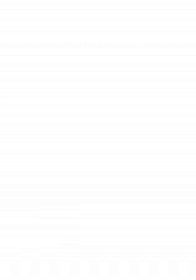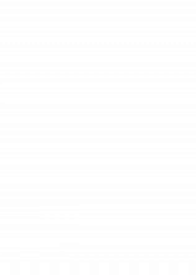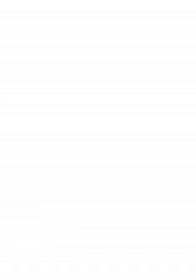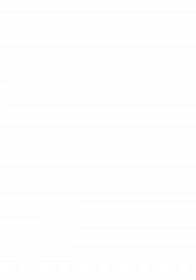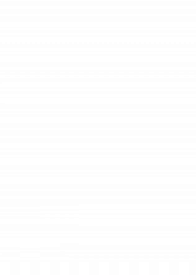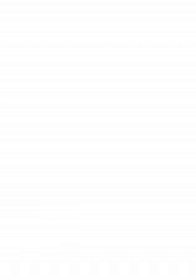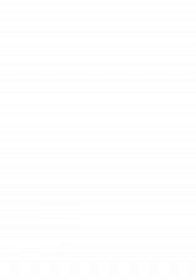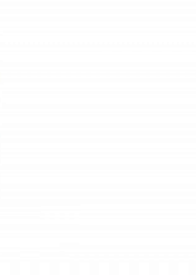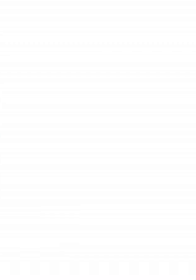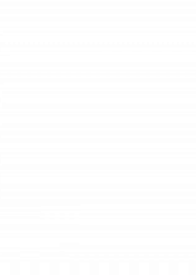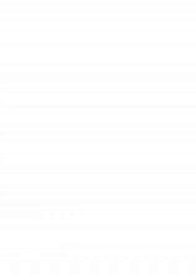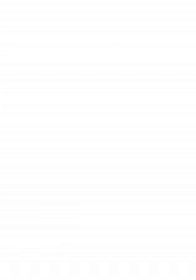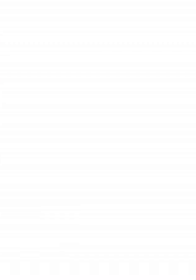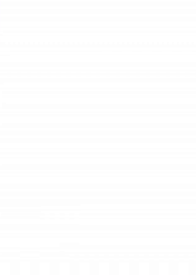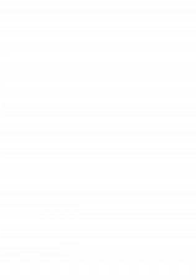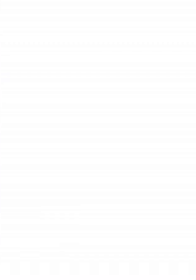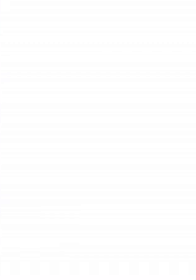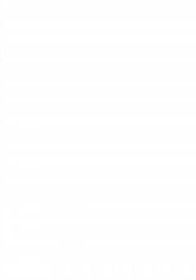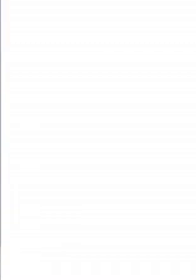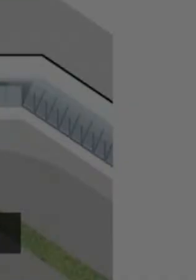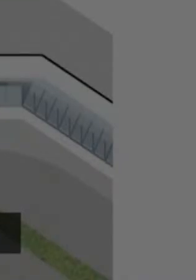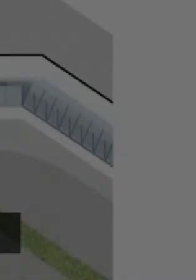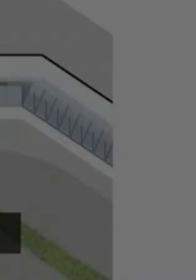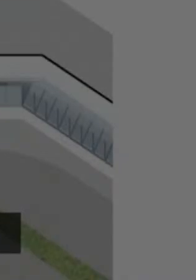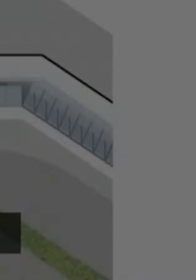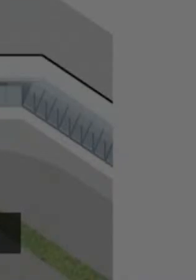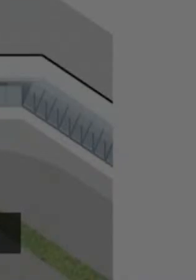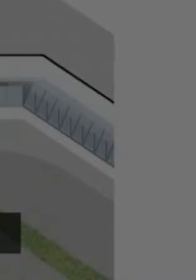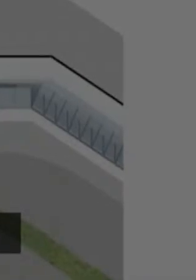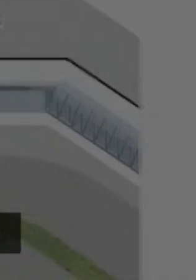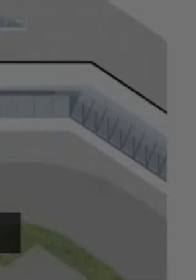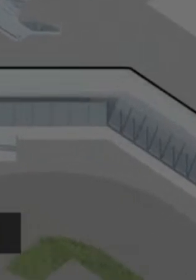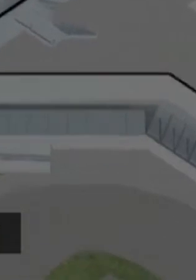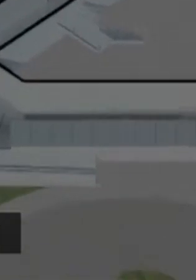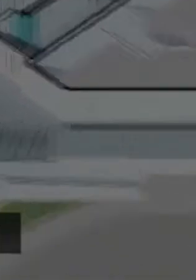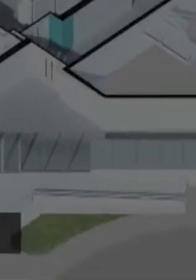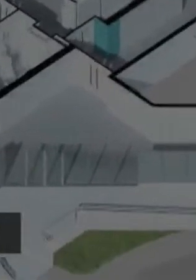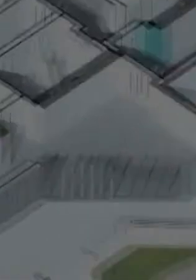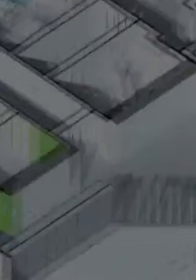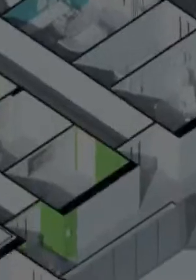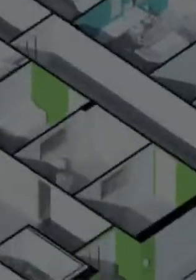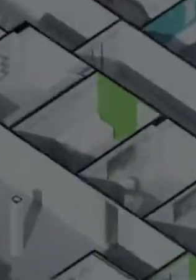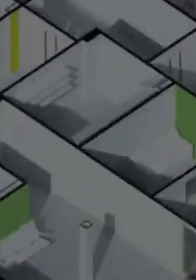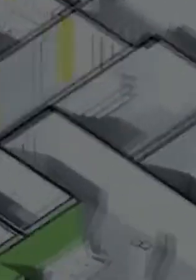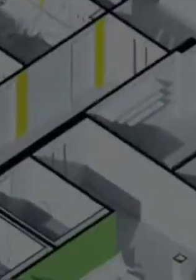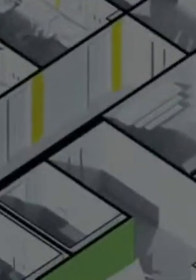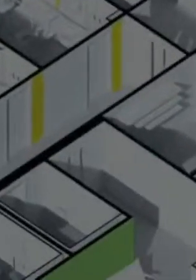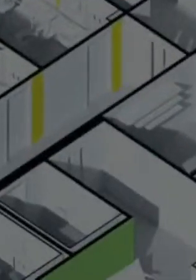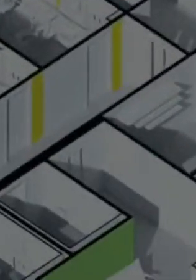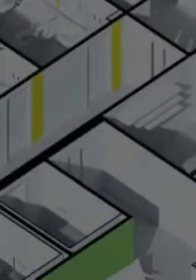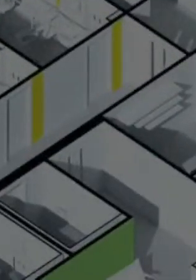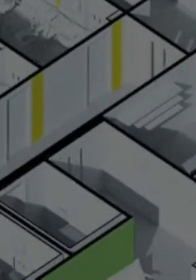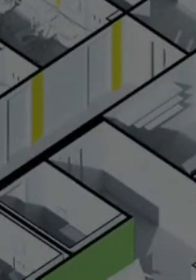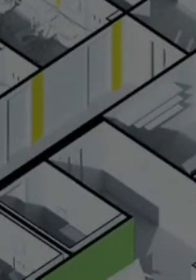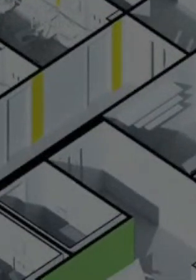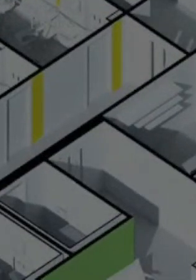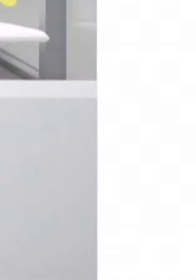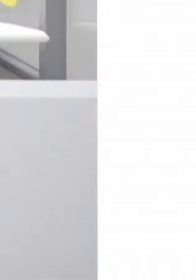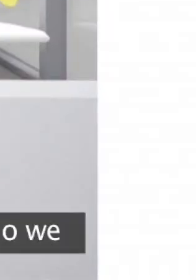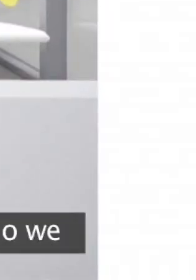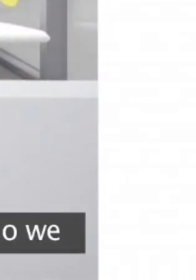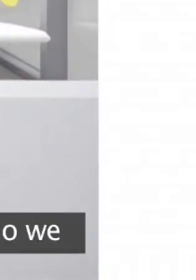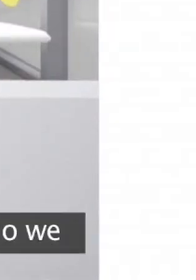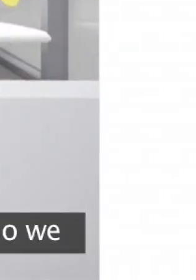even alternative NHS services outside of the Trust. If you bring a child in for treatment, you will immediately be sent through to our dedicated paediatric